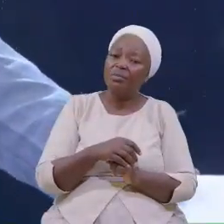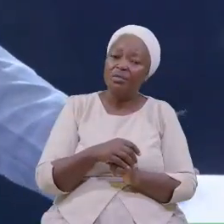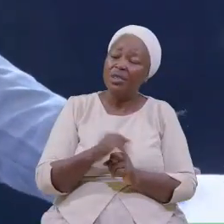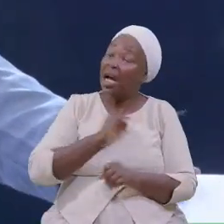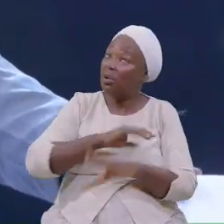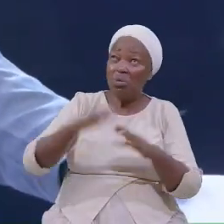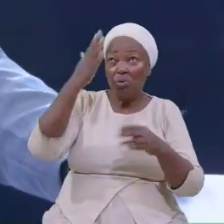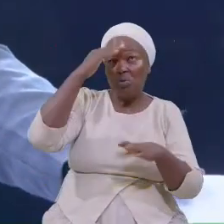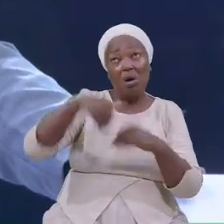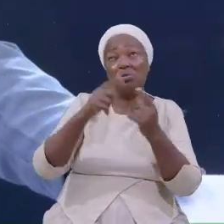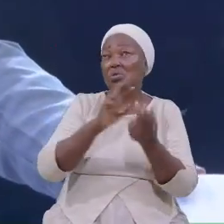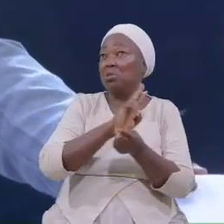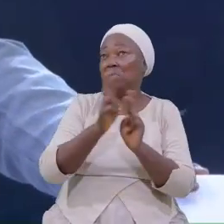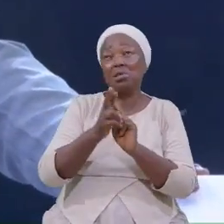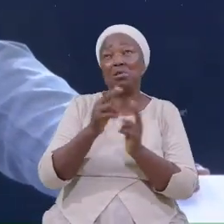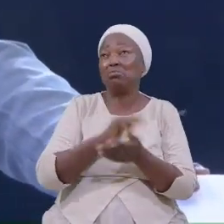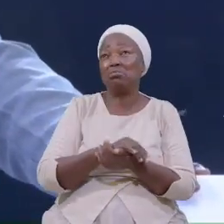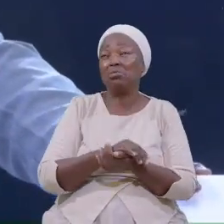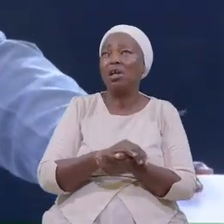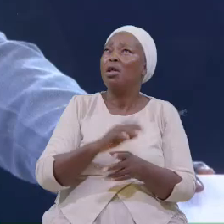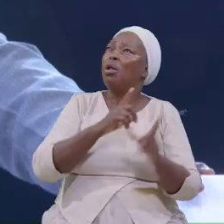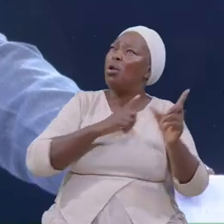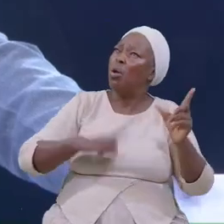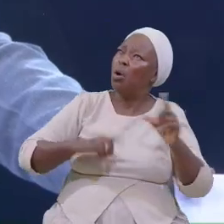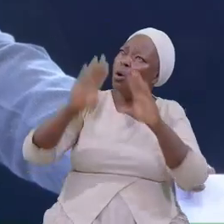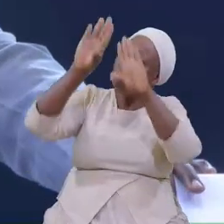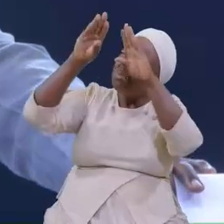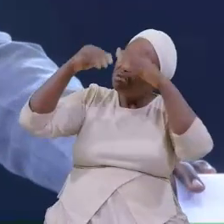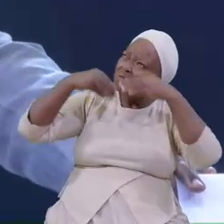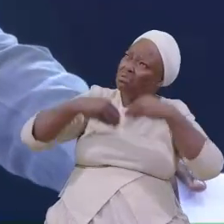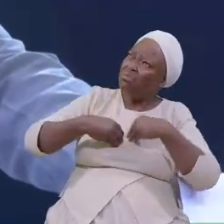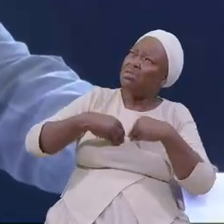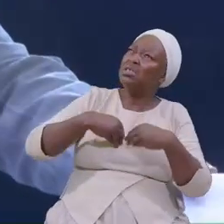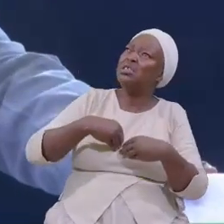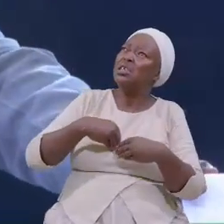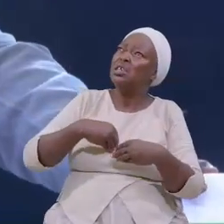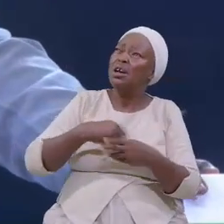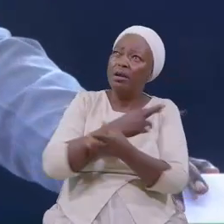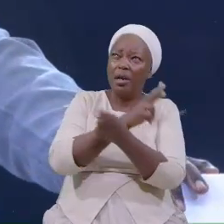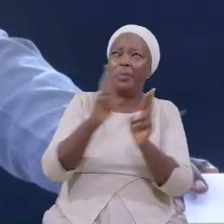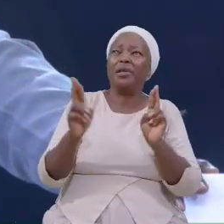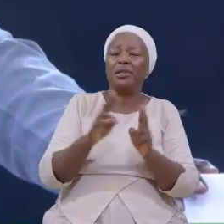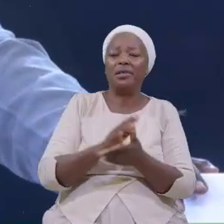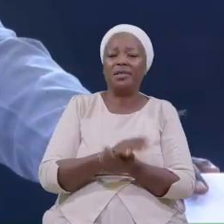to repent. Lord, grant me, give me repentance.